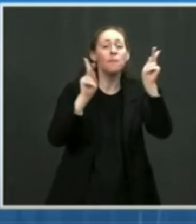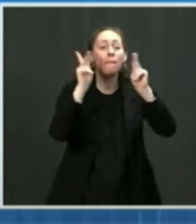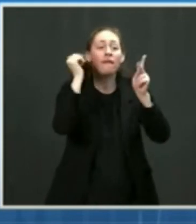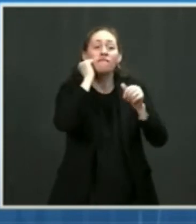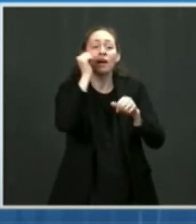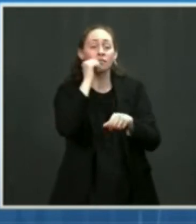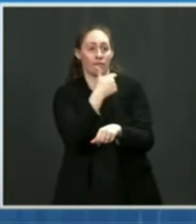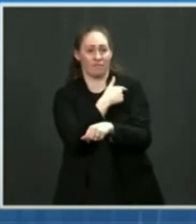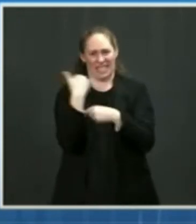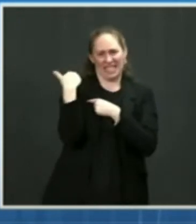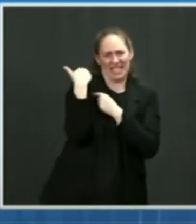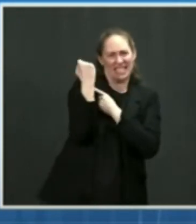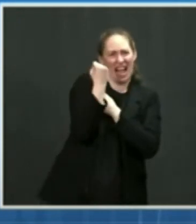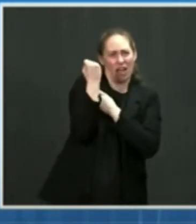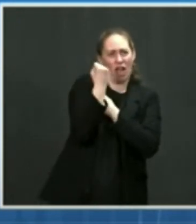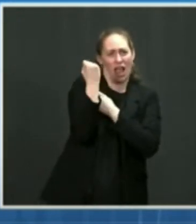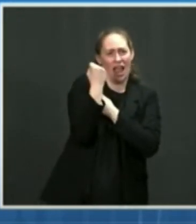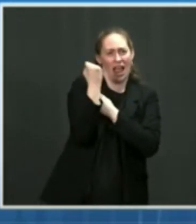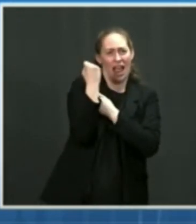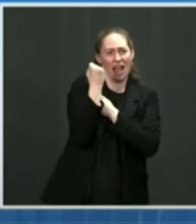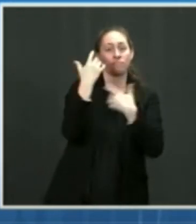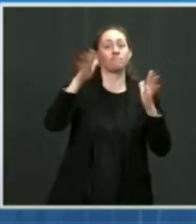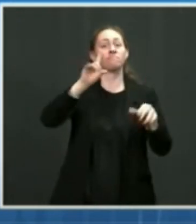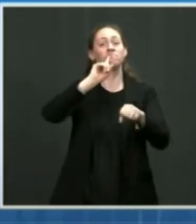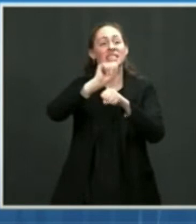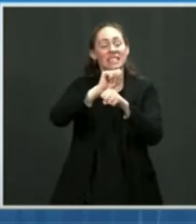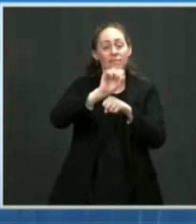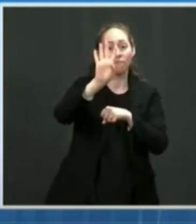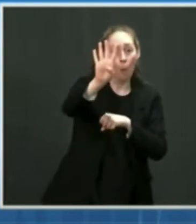reported 4.6 million shots, which is a record.